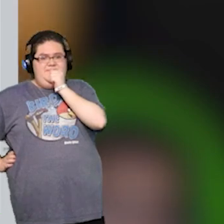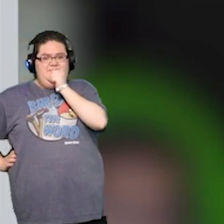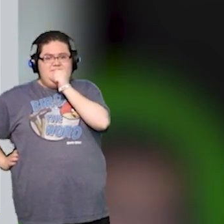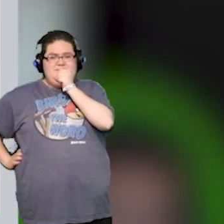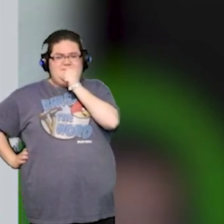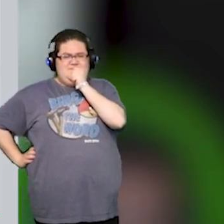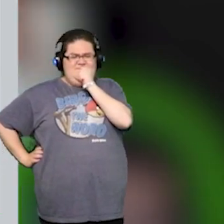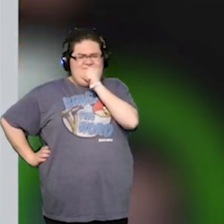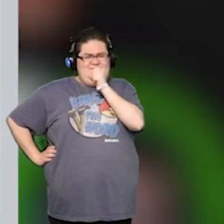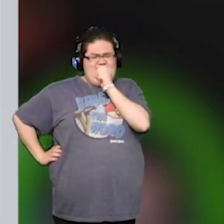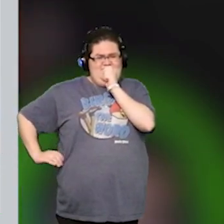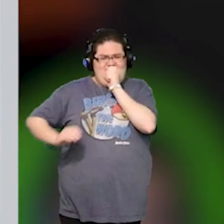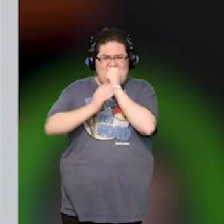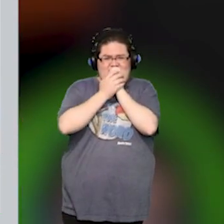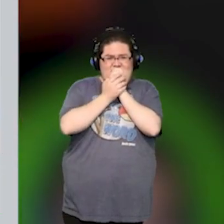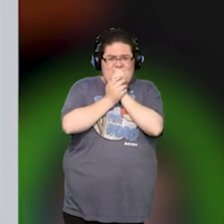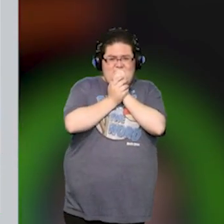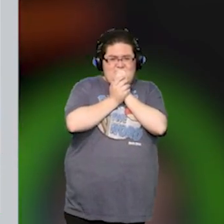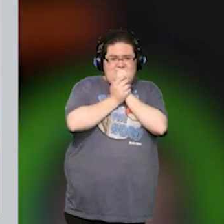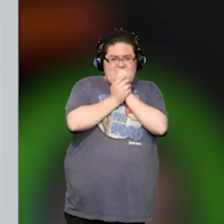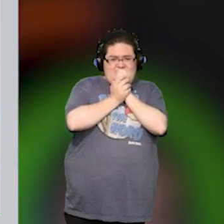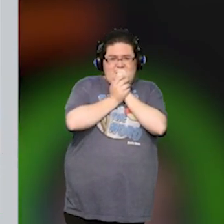Ono in. Oh, my God.